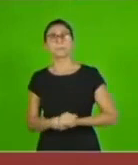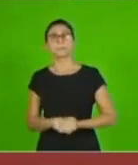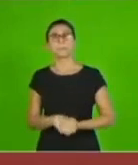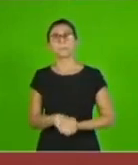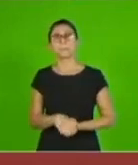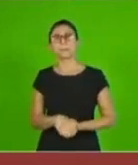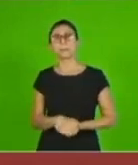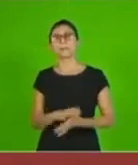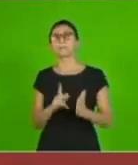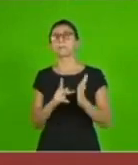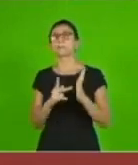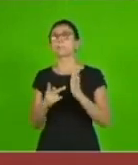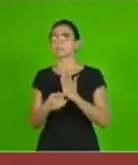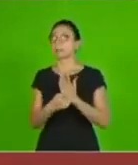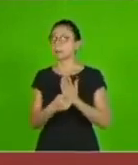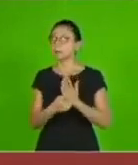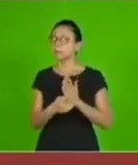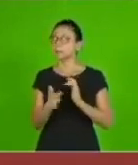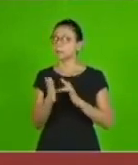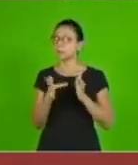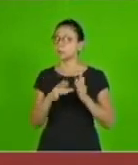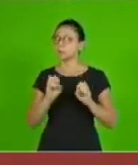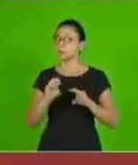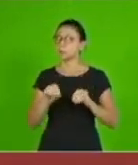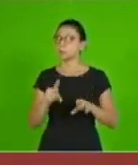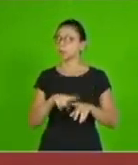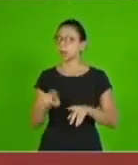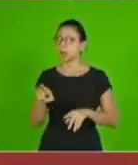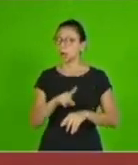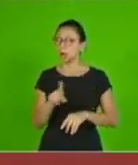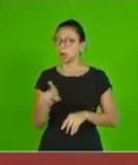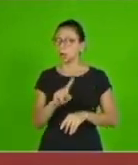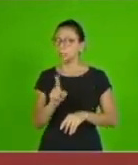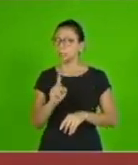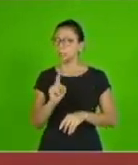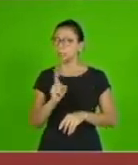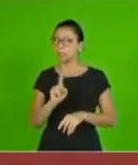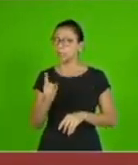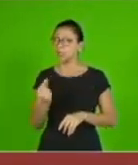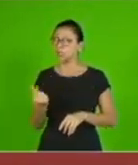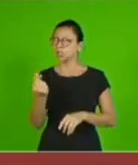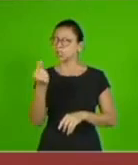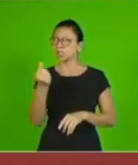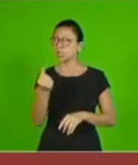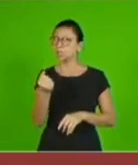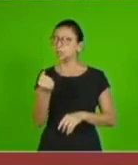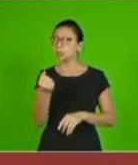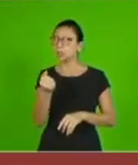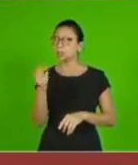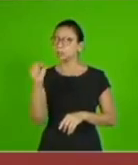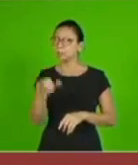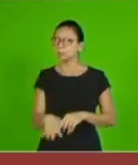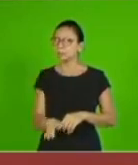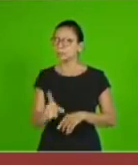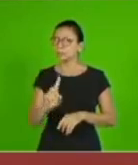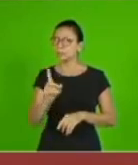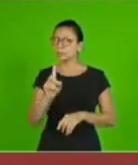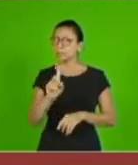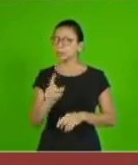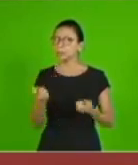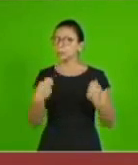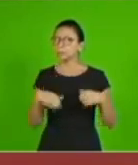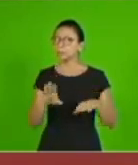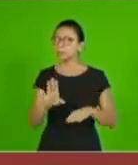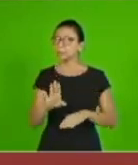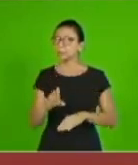is interested in. But, and then we have to see that the Lord says that this isn't the life. This isn't